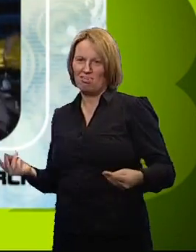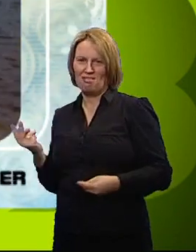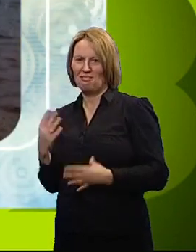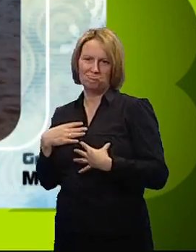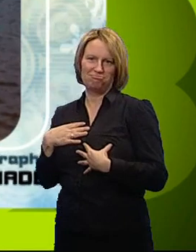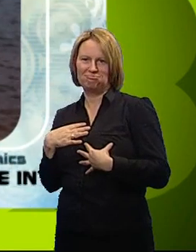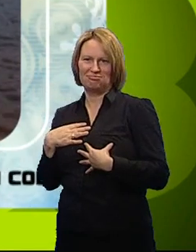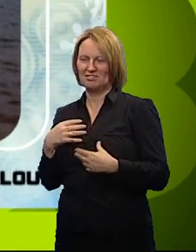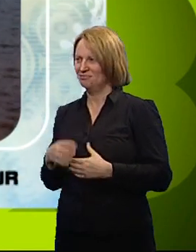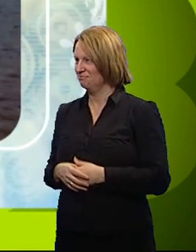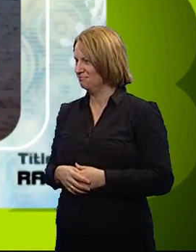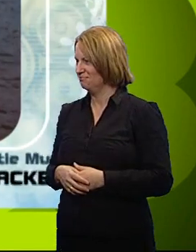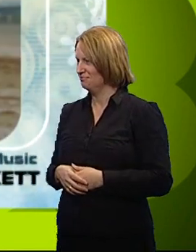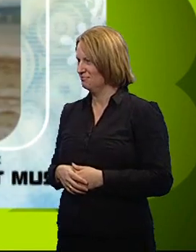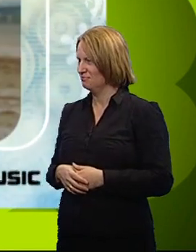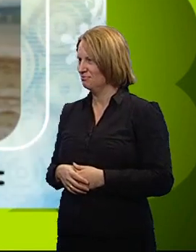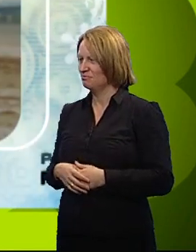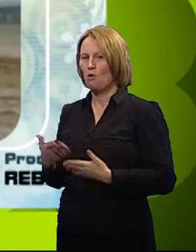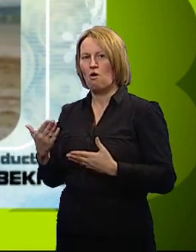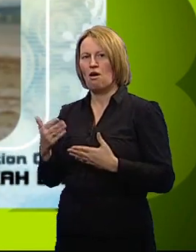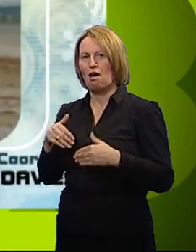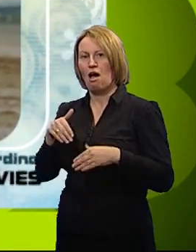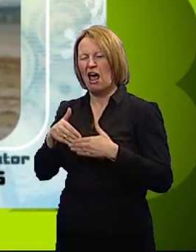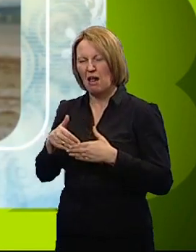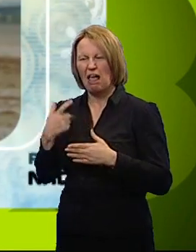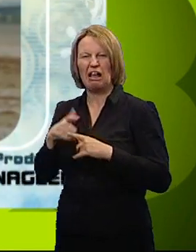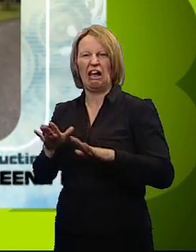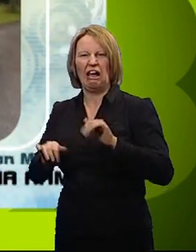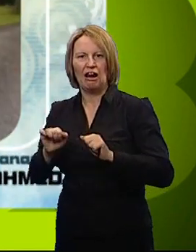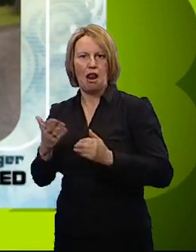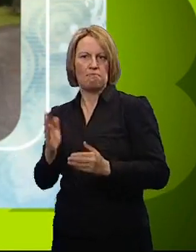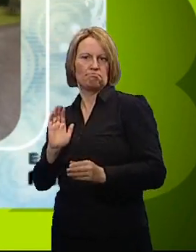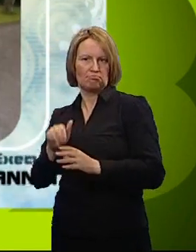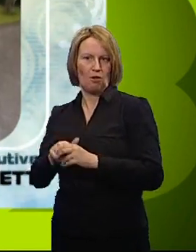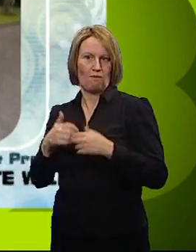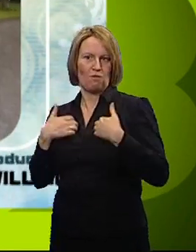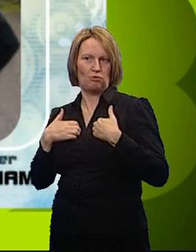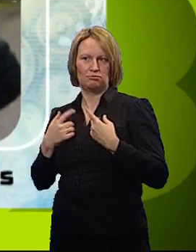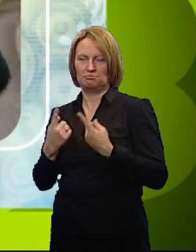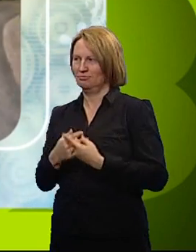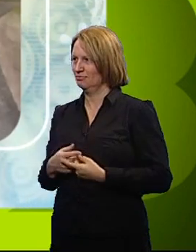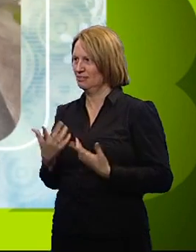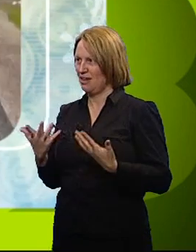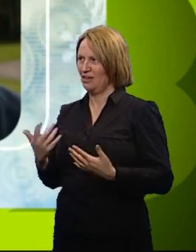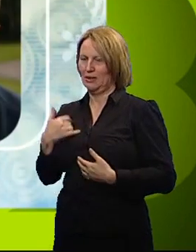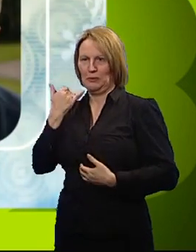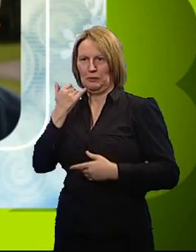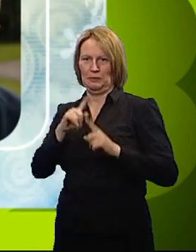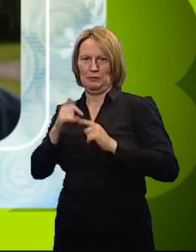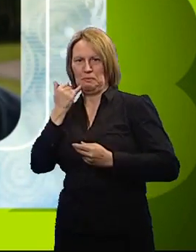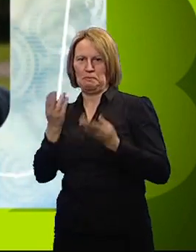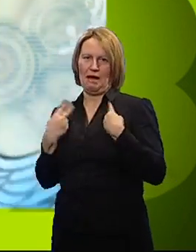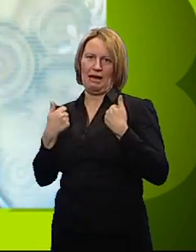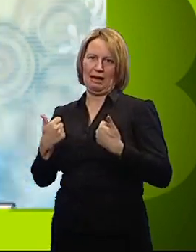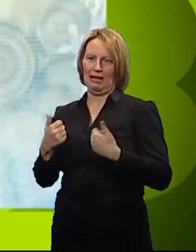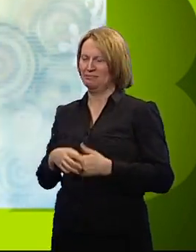and Dad are so tired. I'm going to be more inclined to want to do things that the kids want to do. I'm so looking forward to getting back to